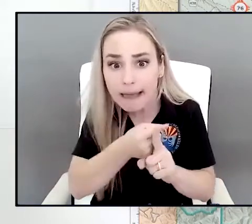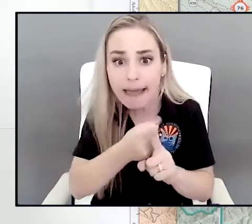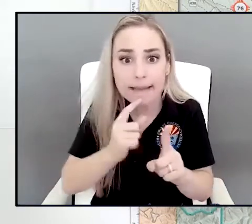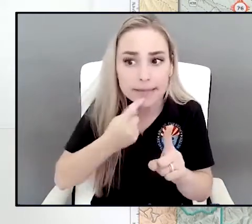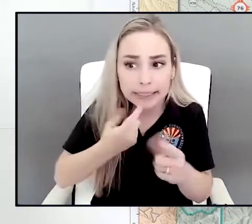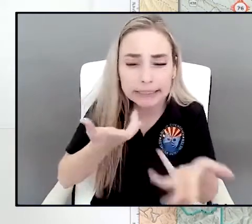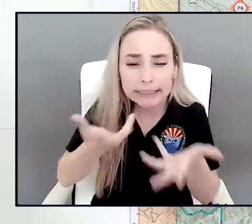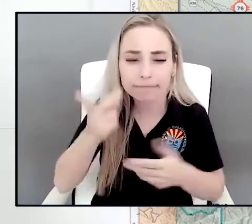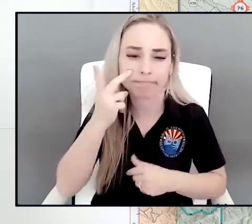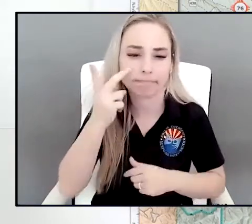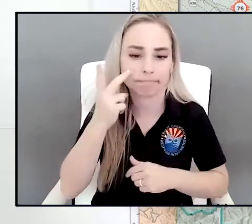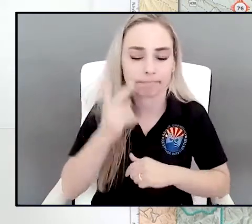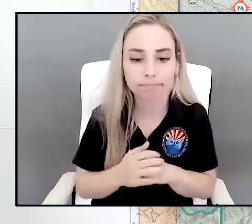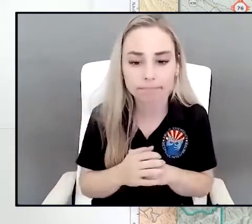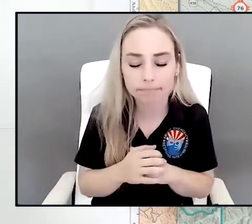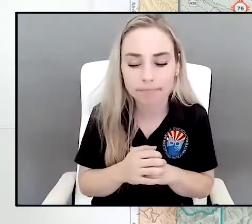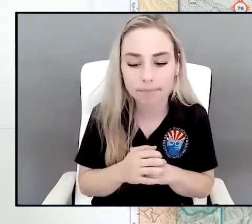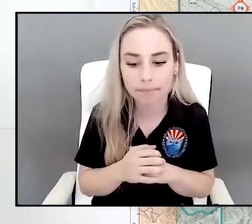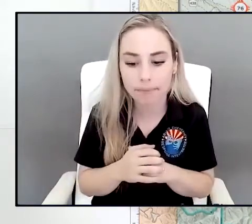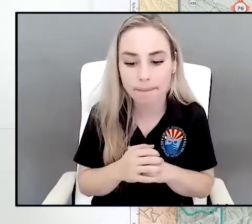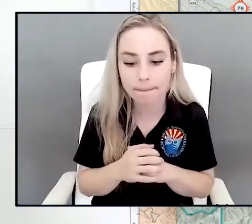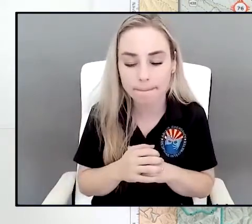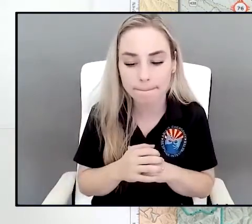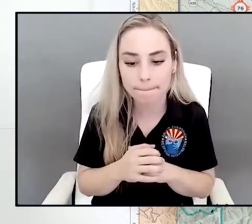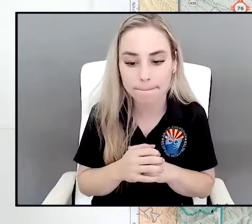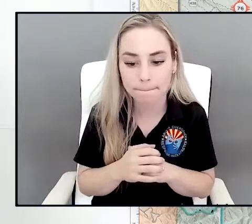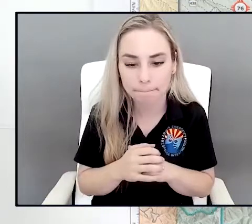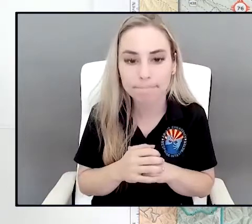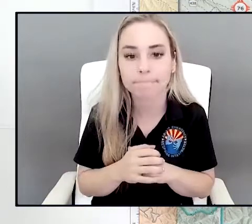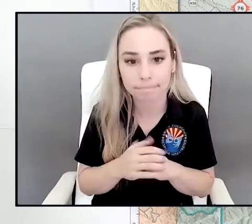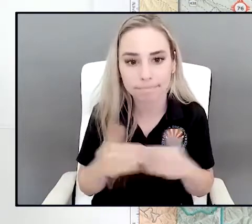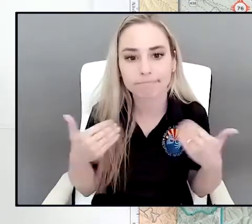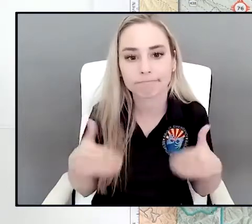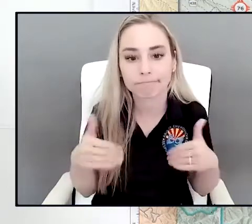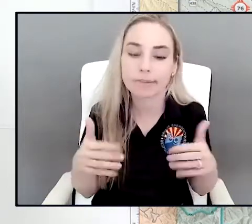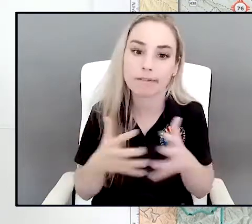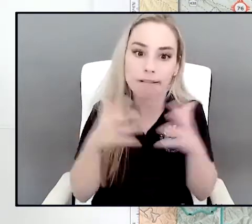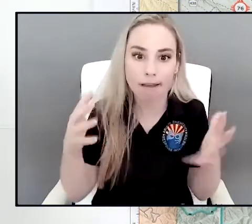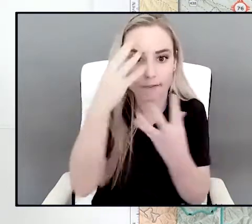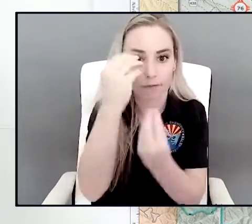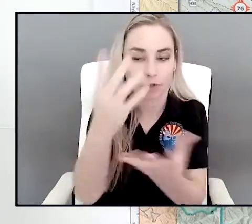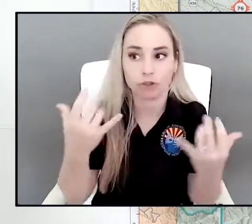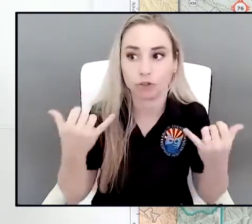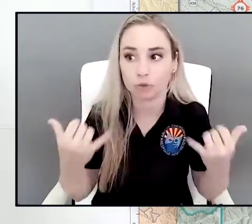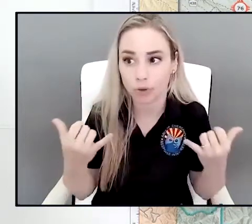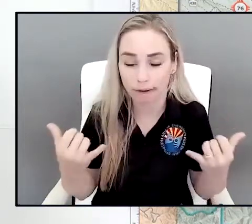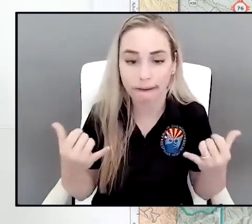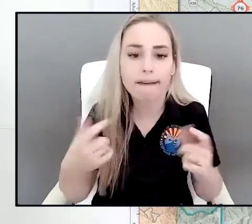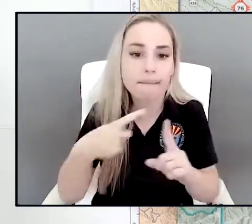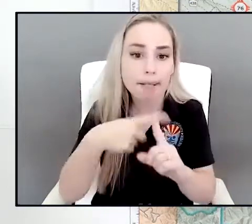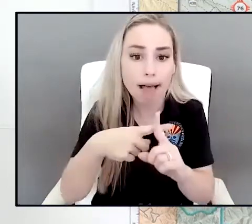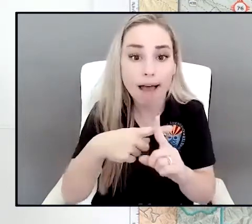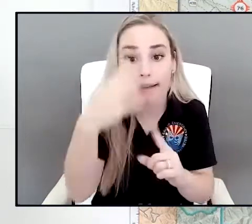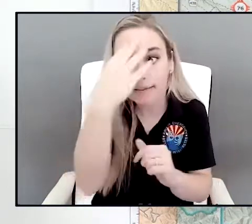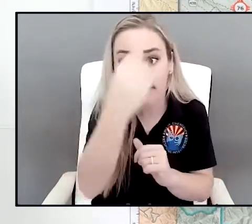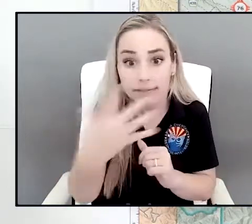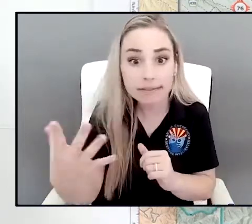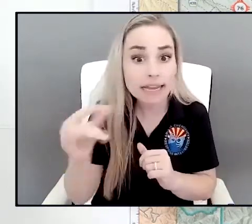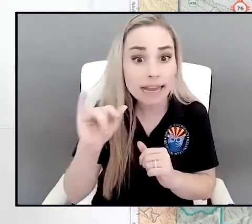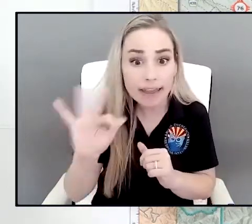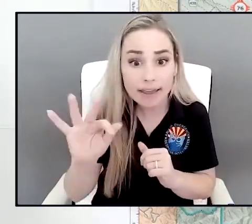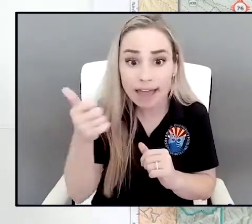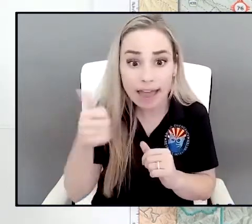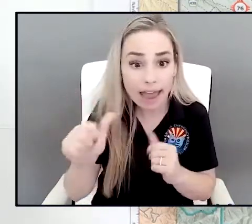everybody. And then just lots of information to share today, but also want to remind you, if you have